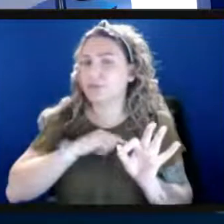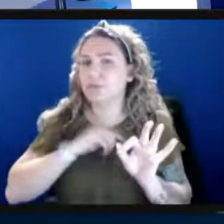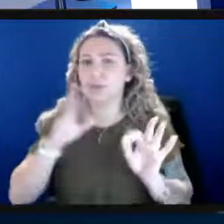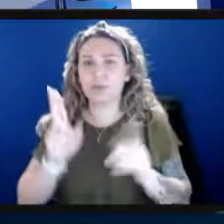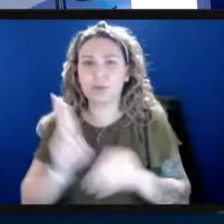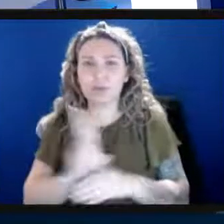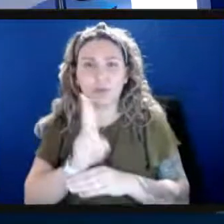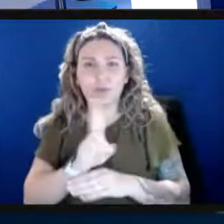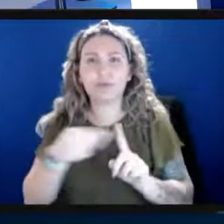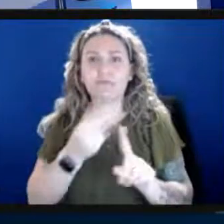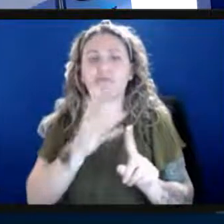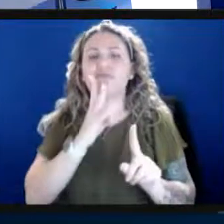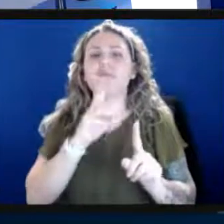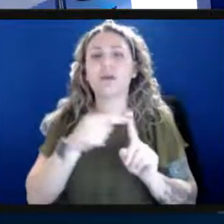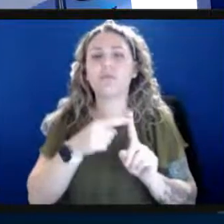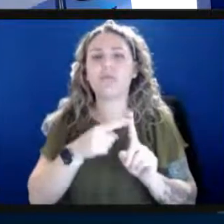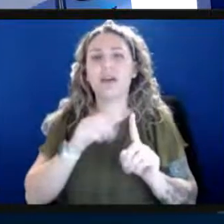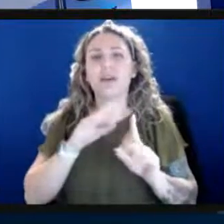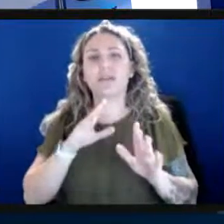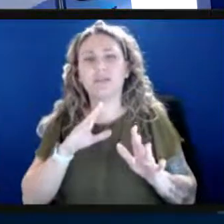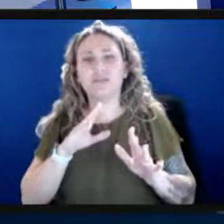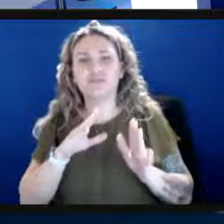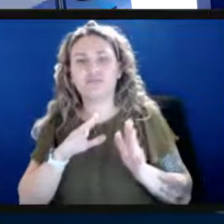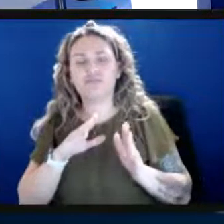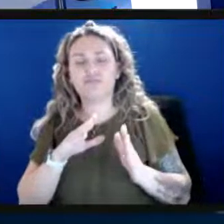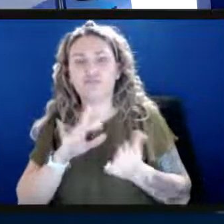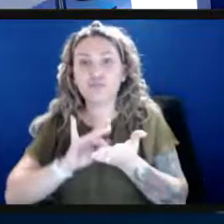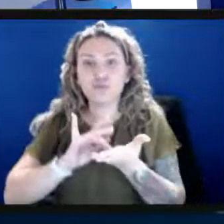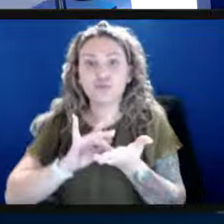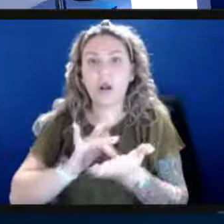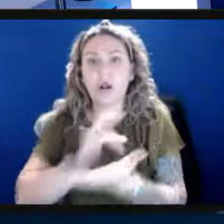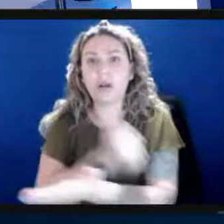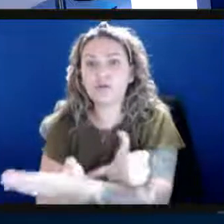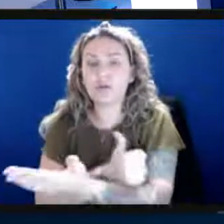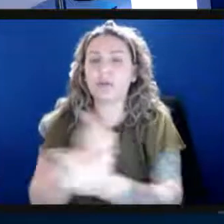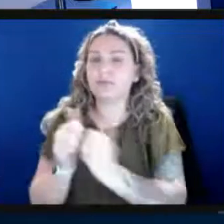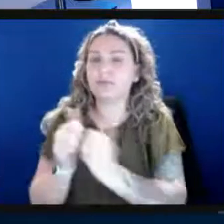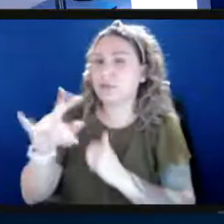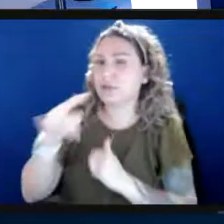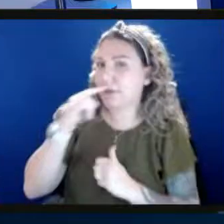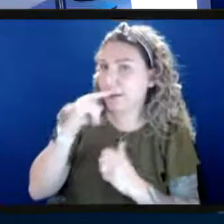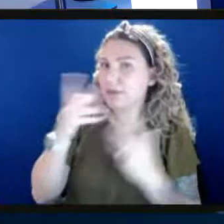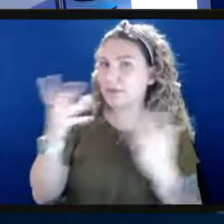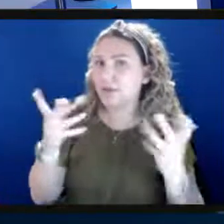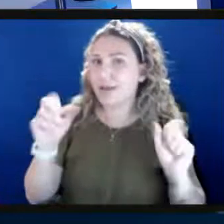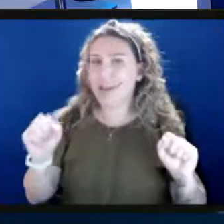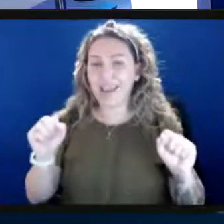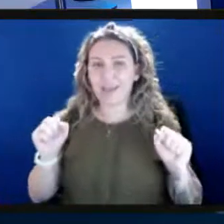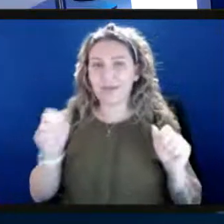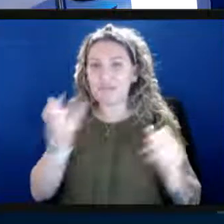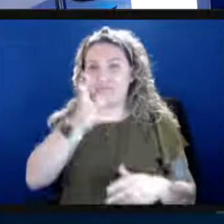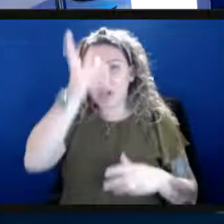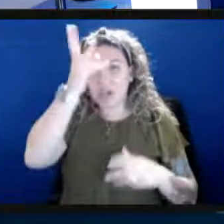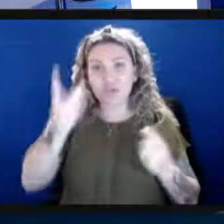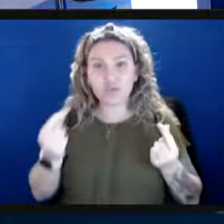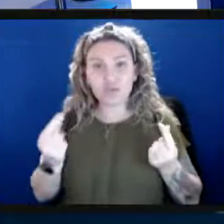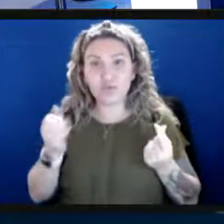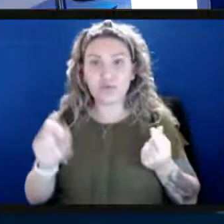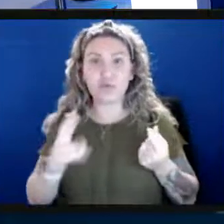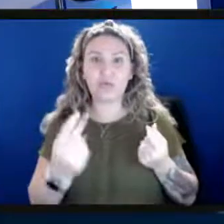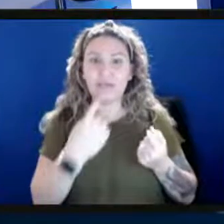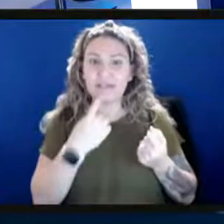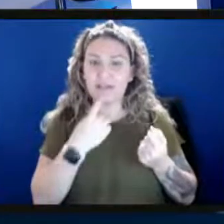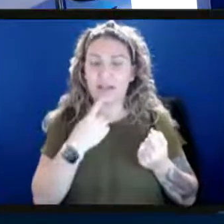to our kids about this? Parents are wanting to know what concrete things can they do or can they say